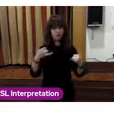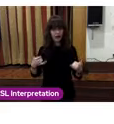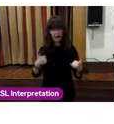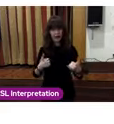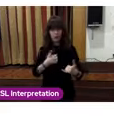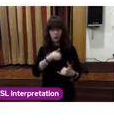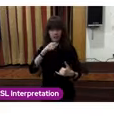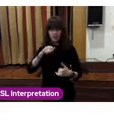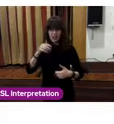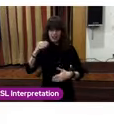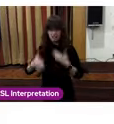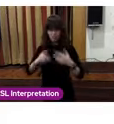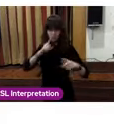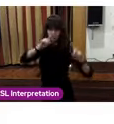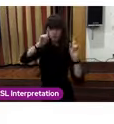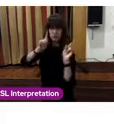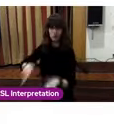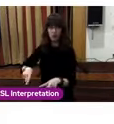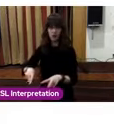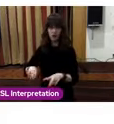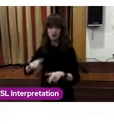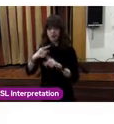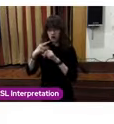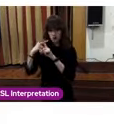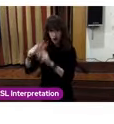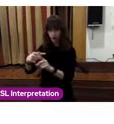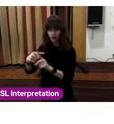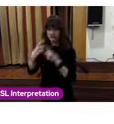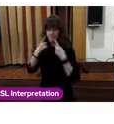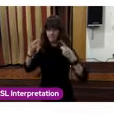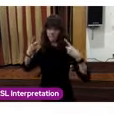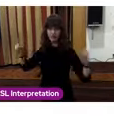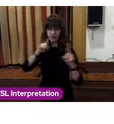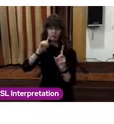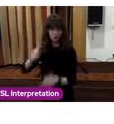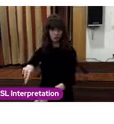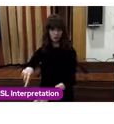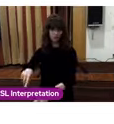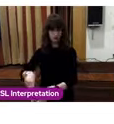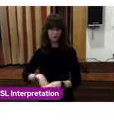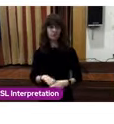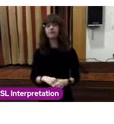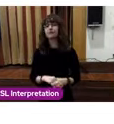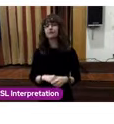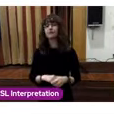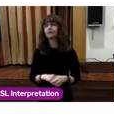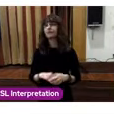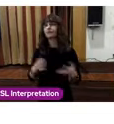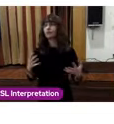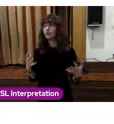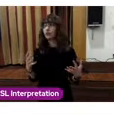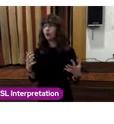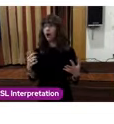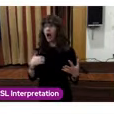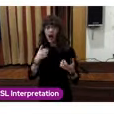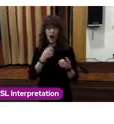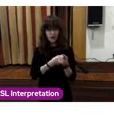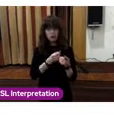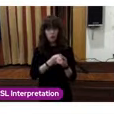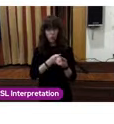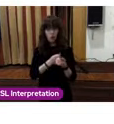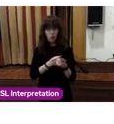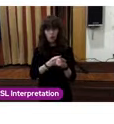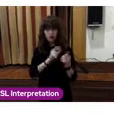a rapid, targeted, effective response. And so while I'm supportive of